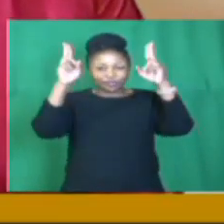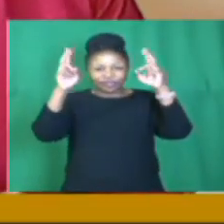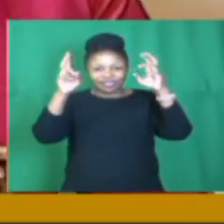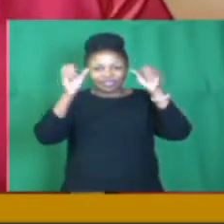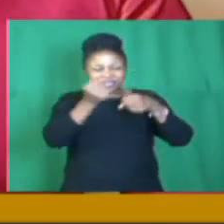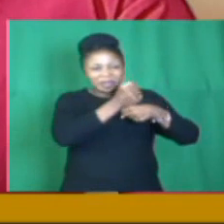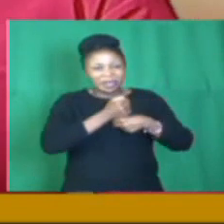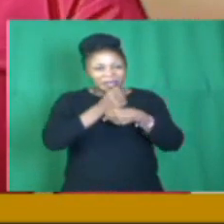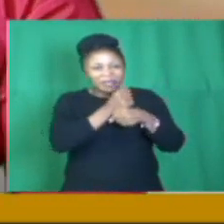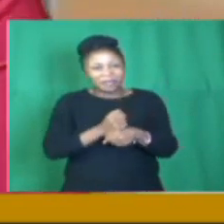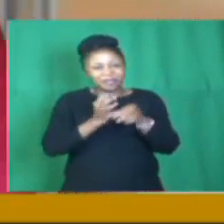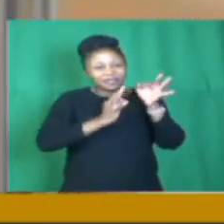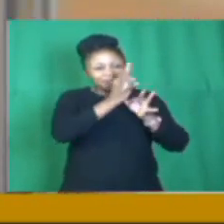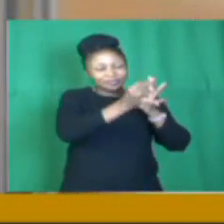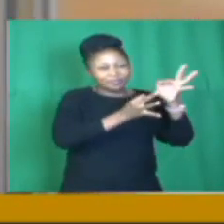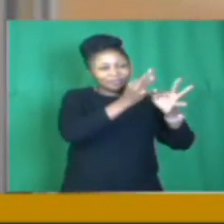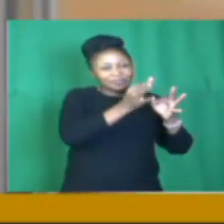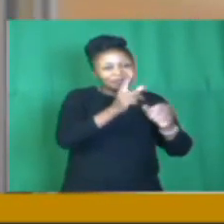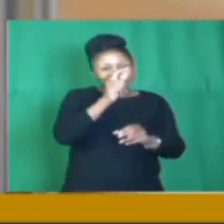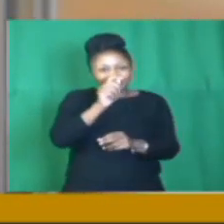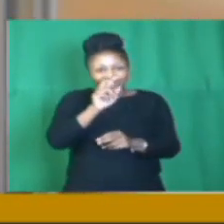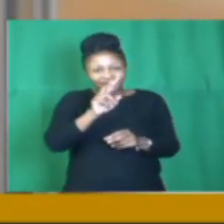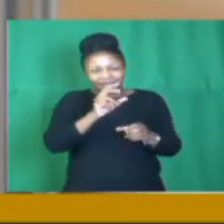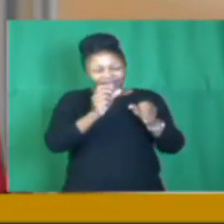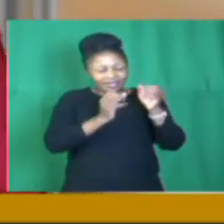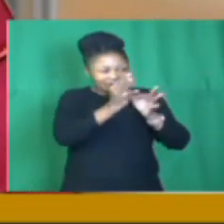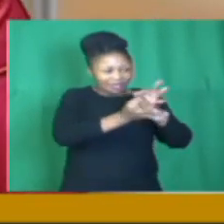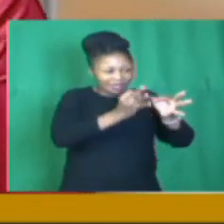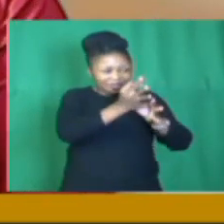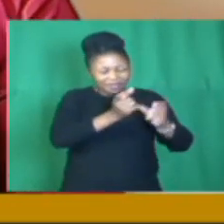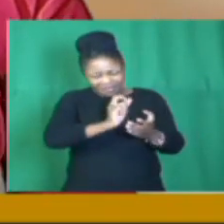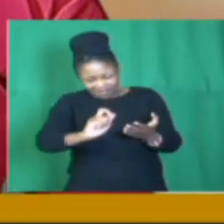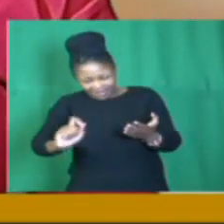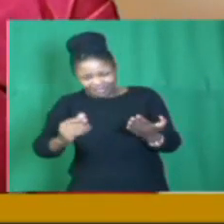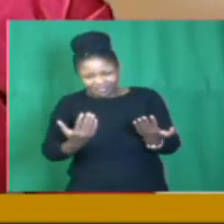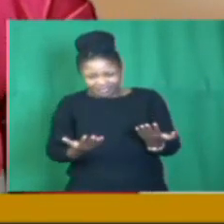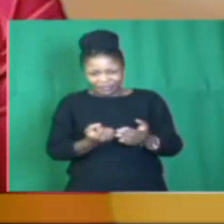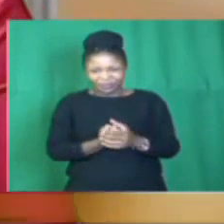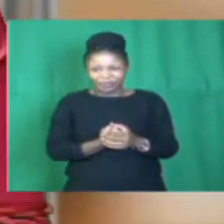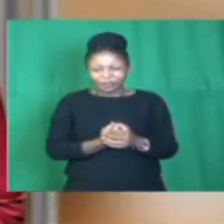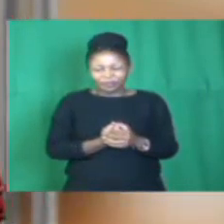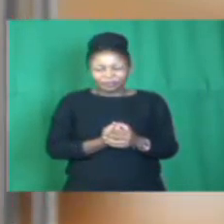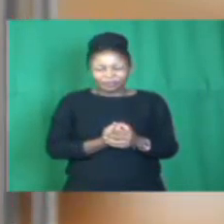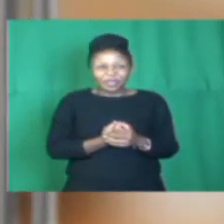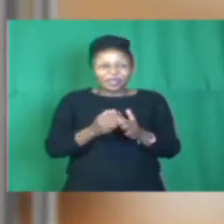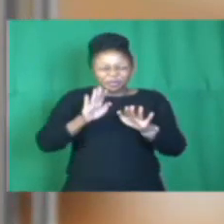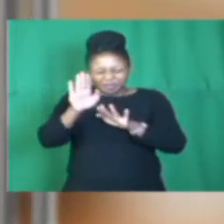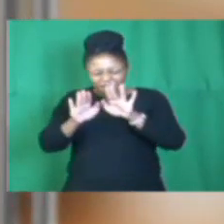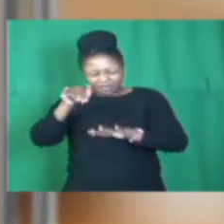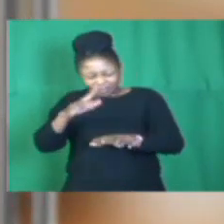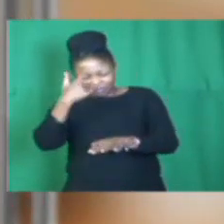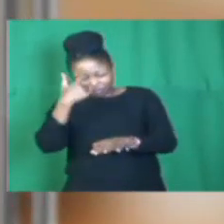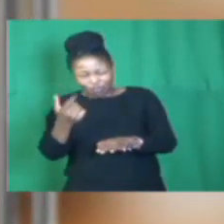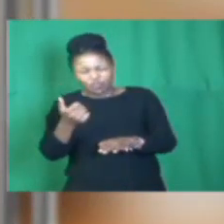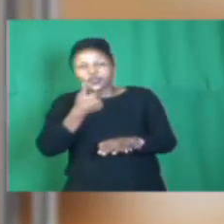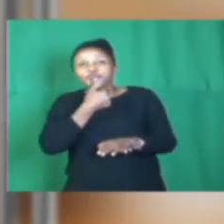At the end of the lesson, pupils should be able to use language and register